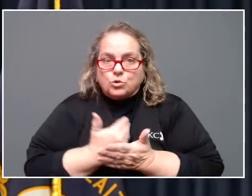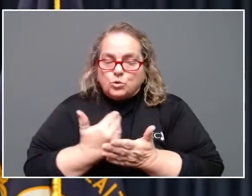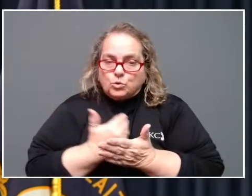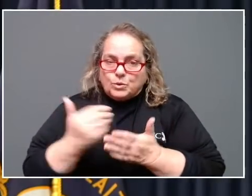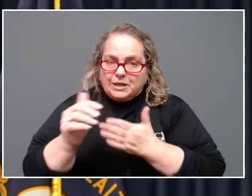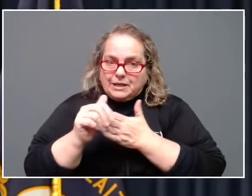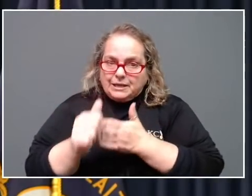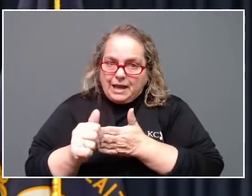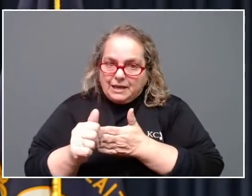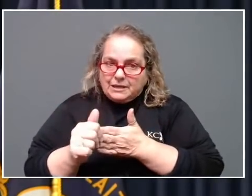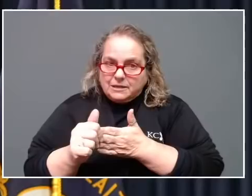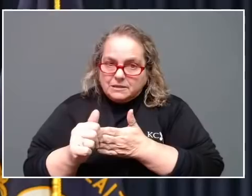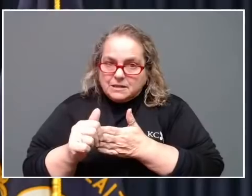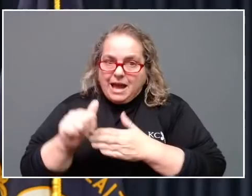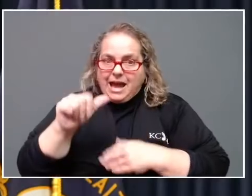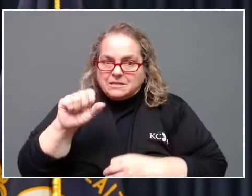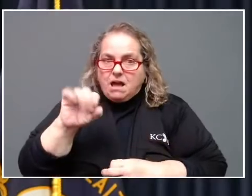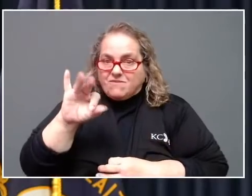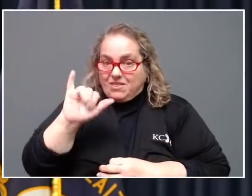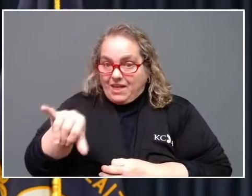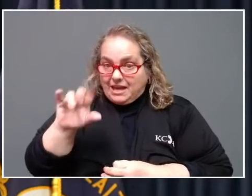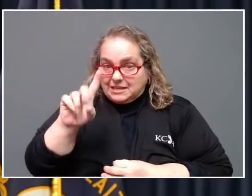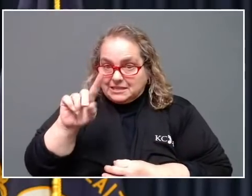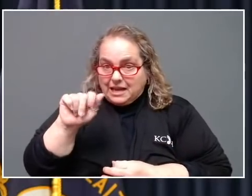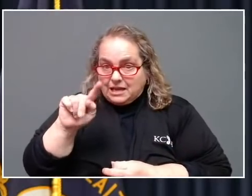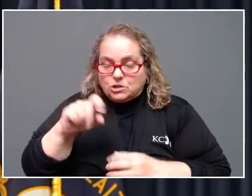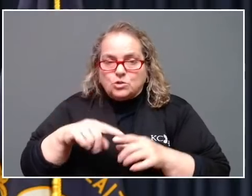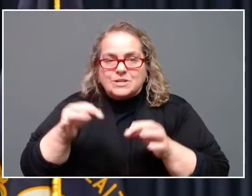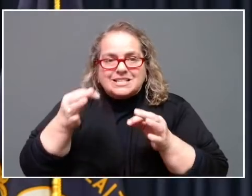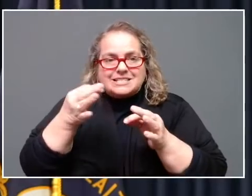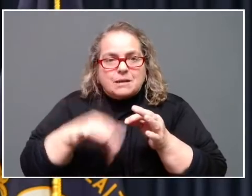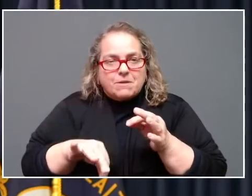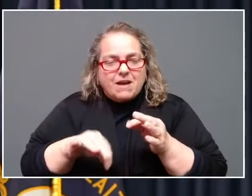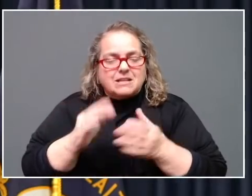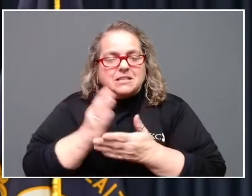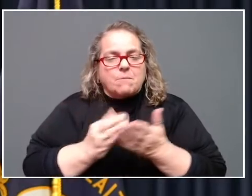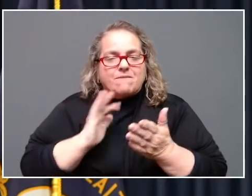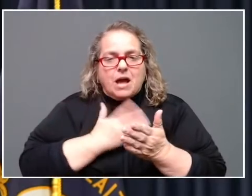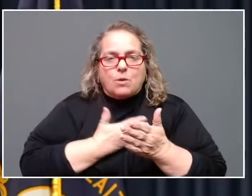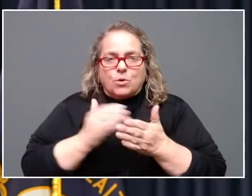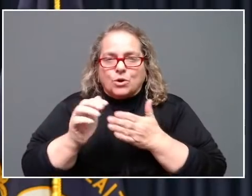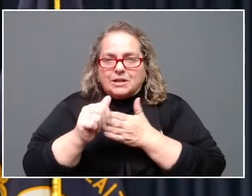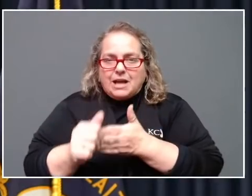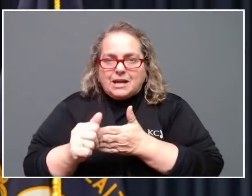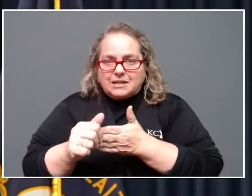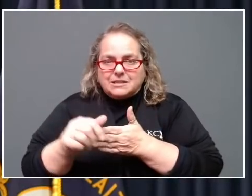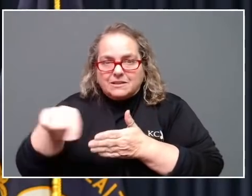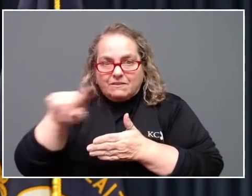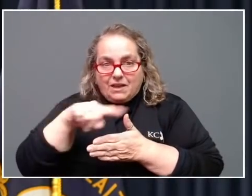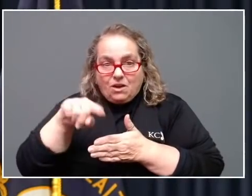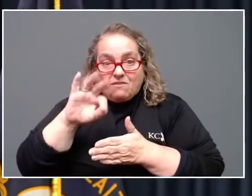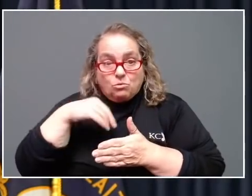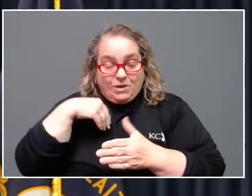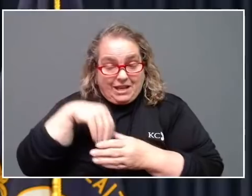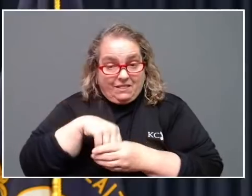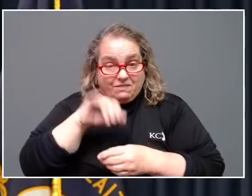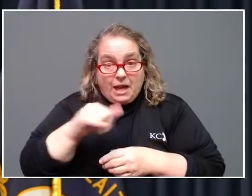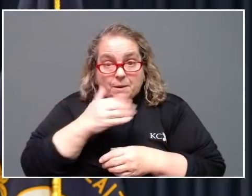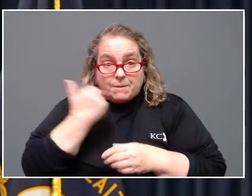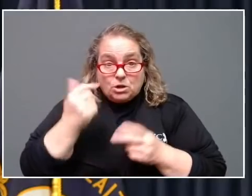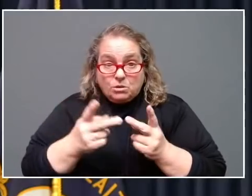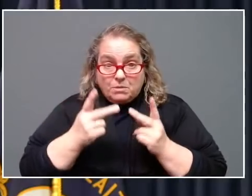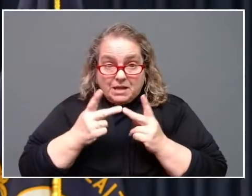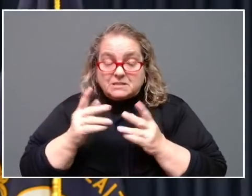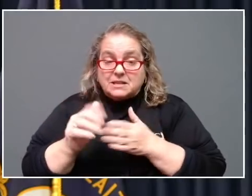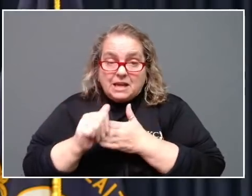as of that date, simplify some of our guidance that's out there. Certainly, if we are in that better place, the guidance will